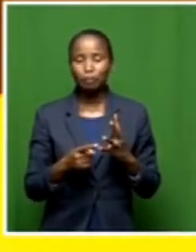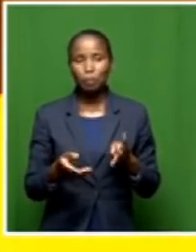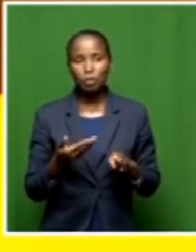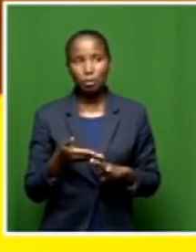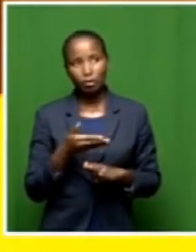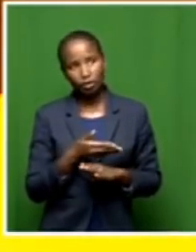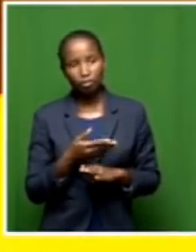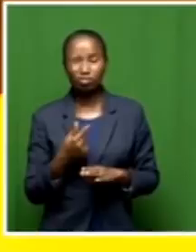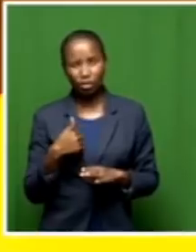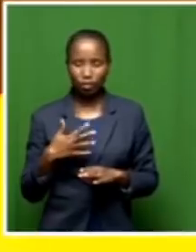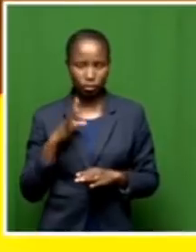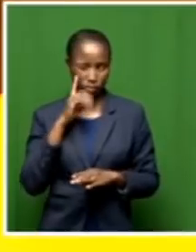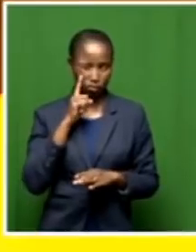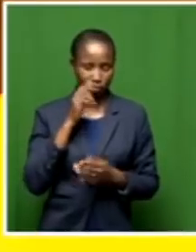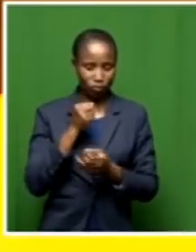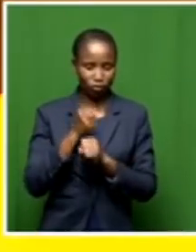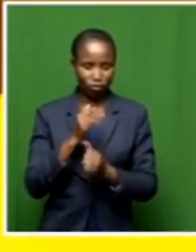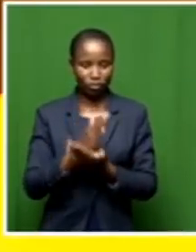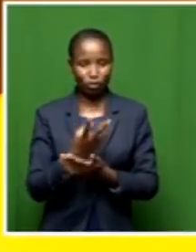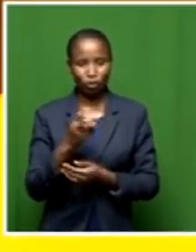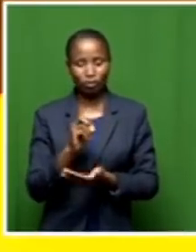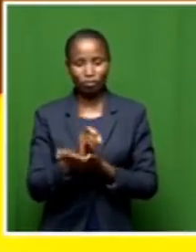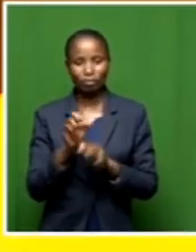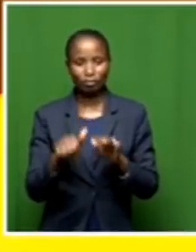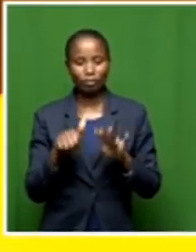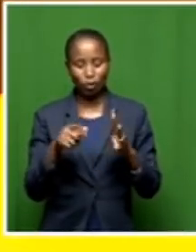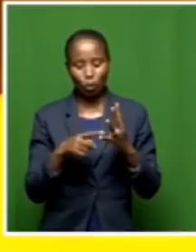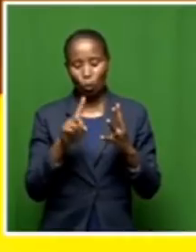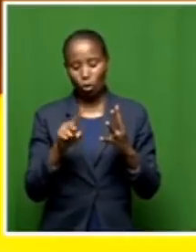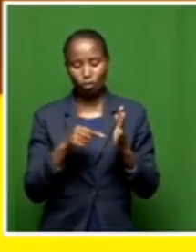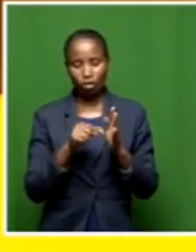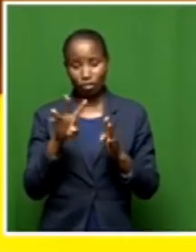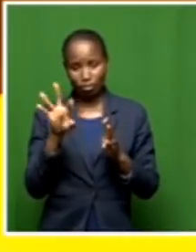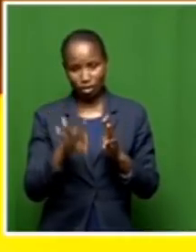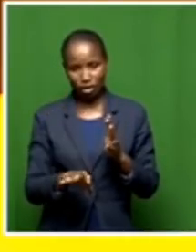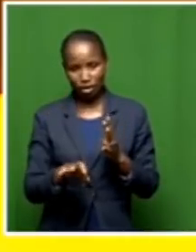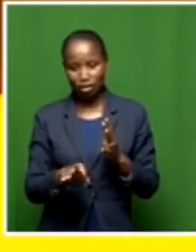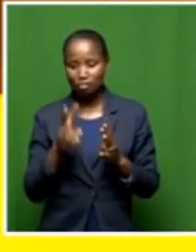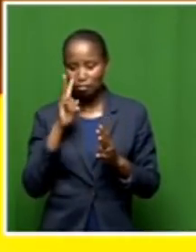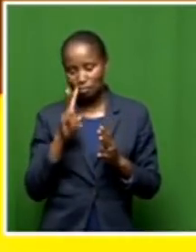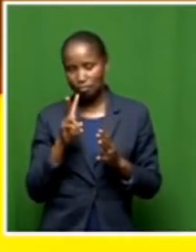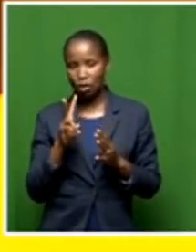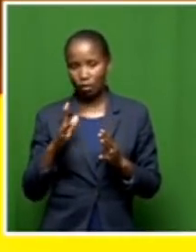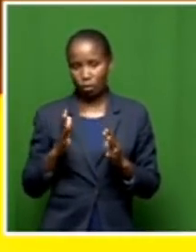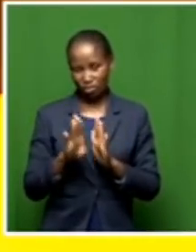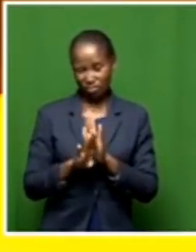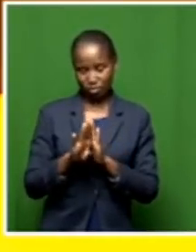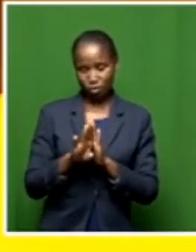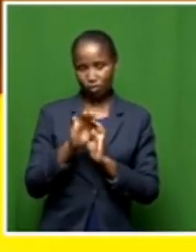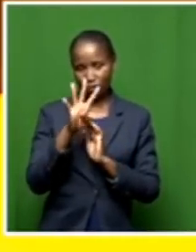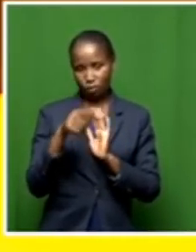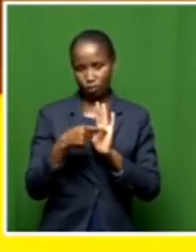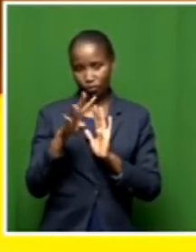2016, 1.4%, and they're looking to go up to 4.4% there as per the